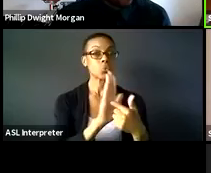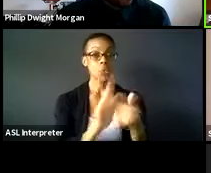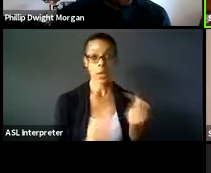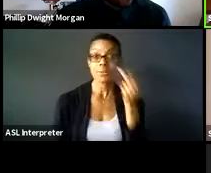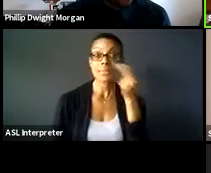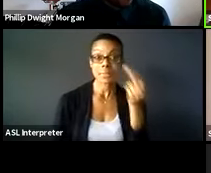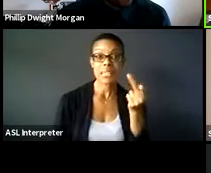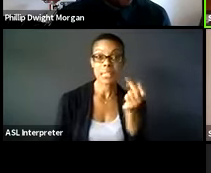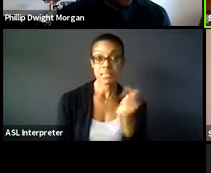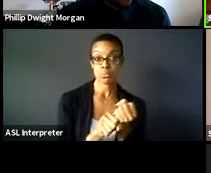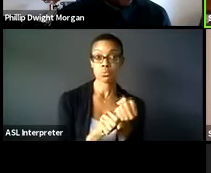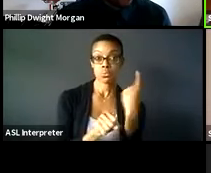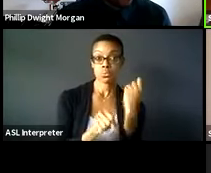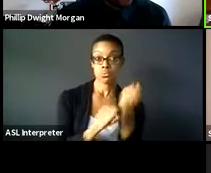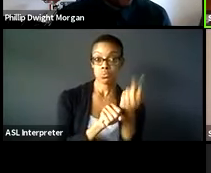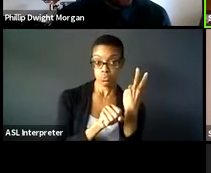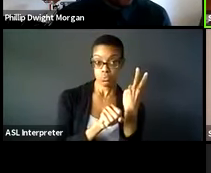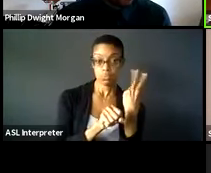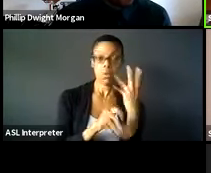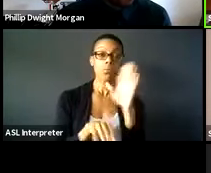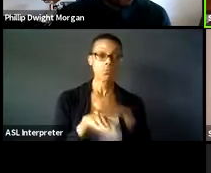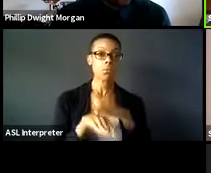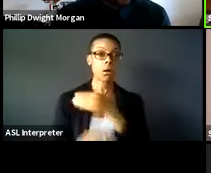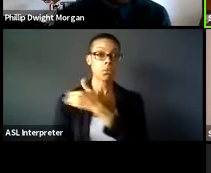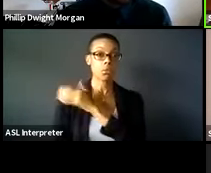last 2 years that I was on council,